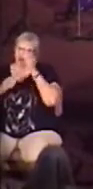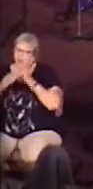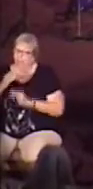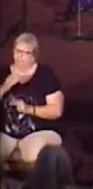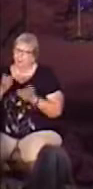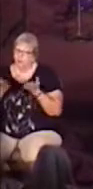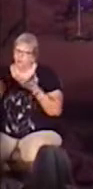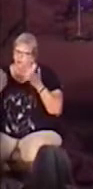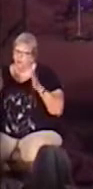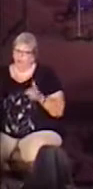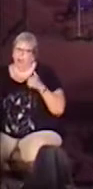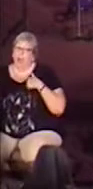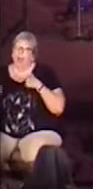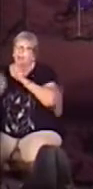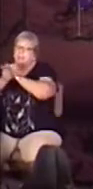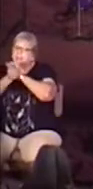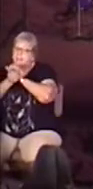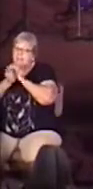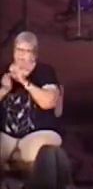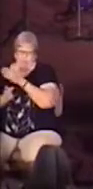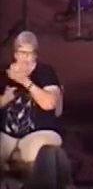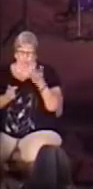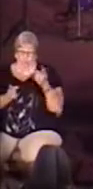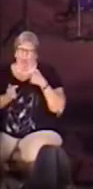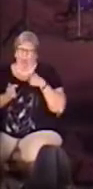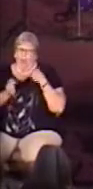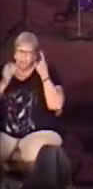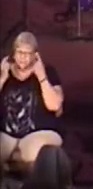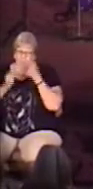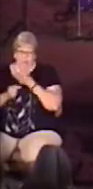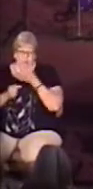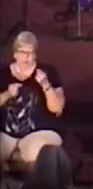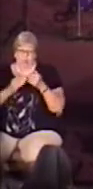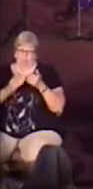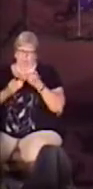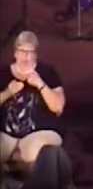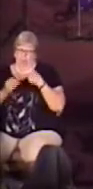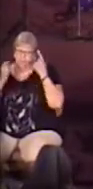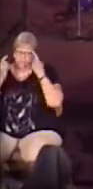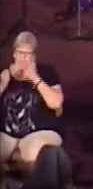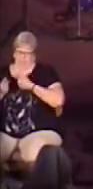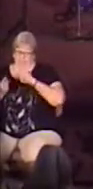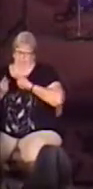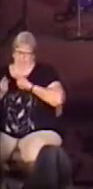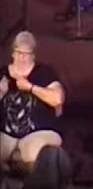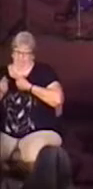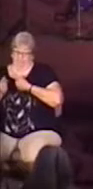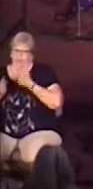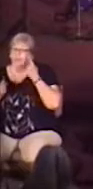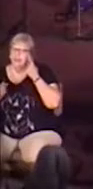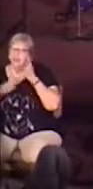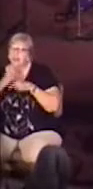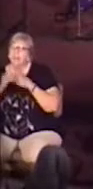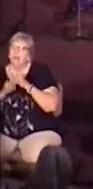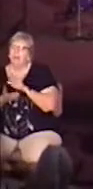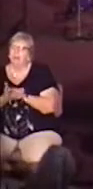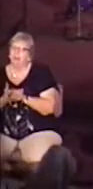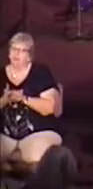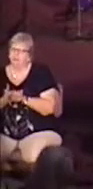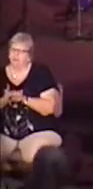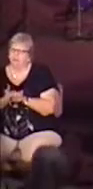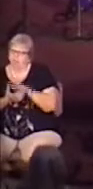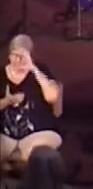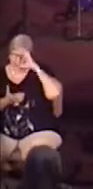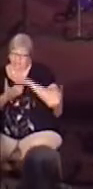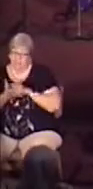I am enslaved to you, and I consider you before I consider myself. Think about marriages.